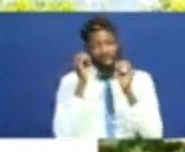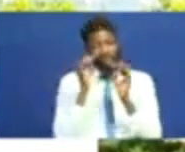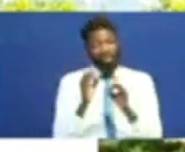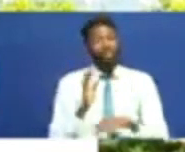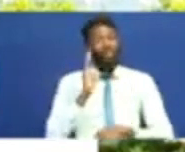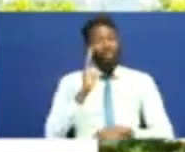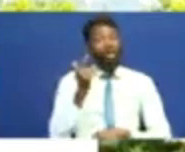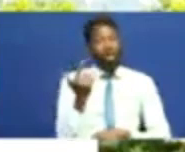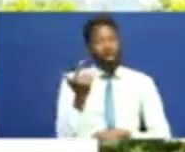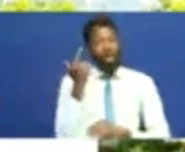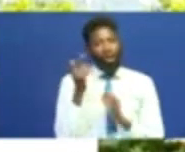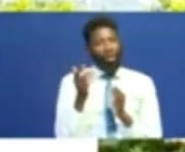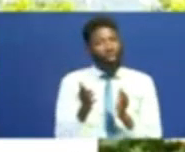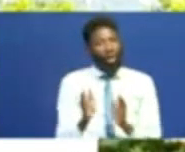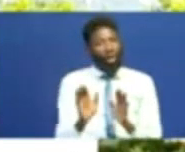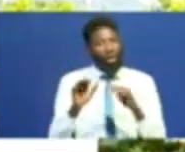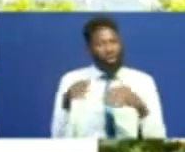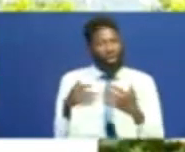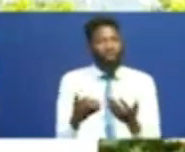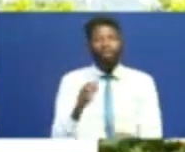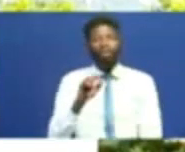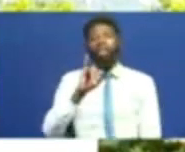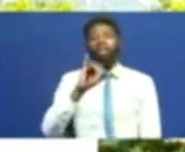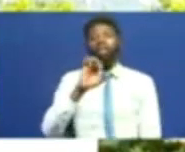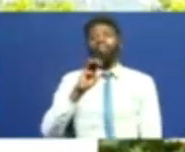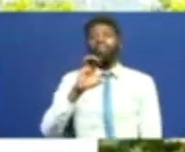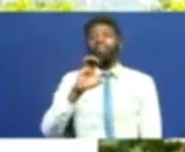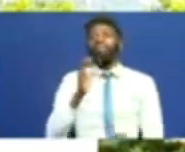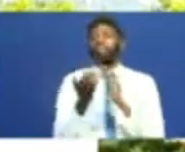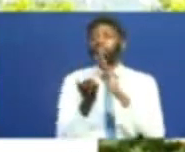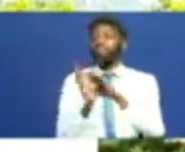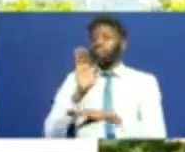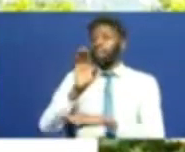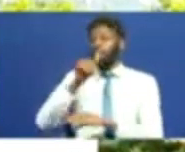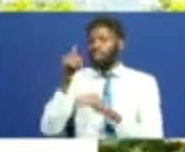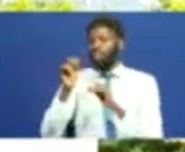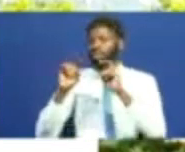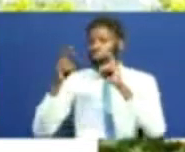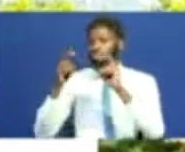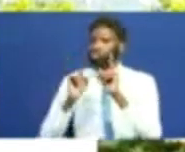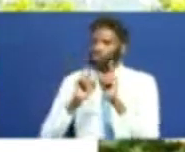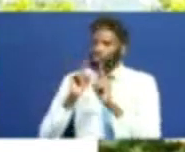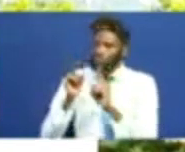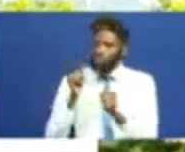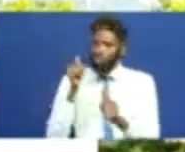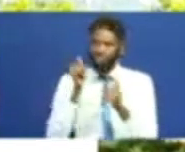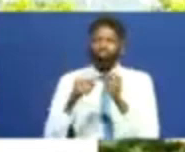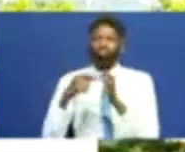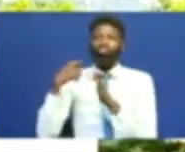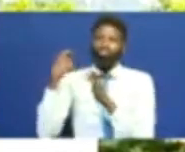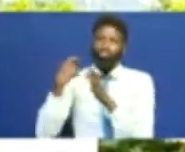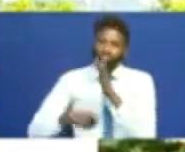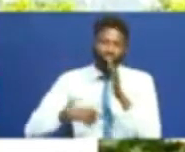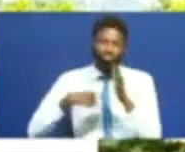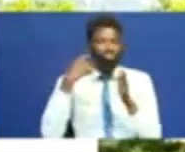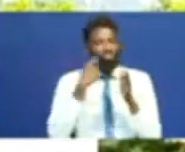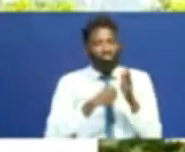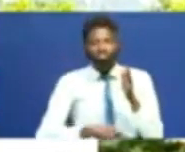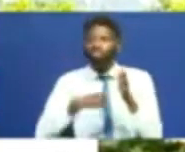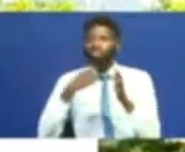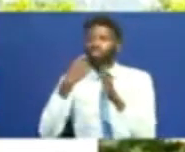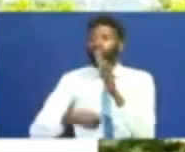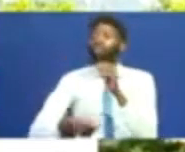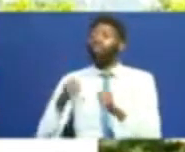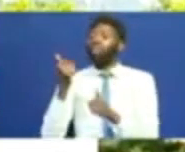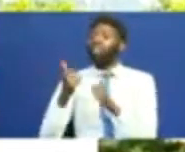the Independent Electoral and Boundaries Commission, IEBC. On other matters, they have talked about the taxation that was clearly stated